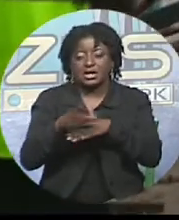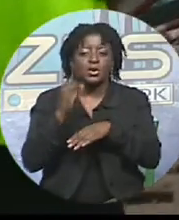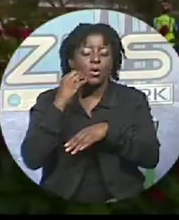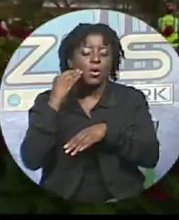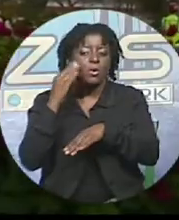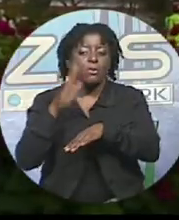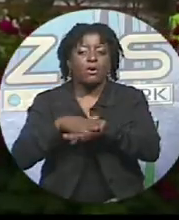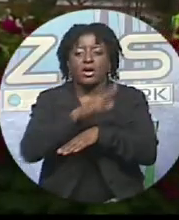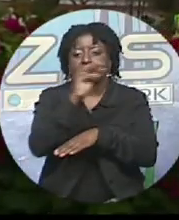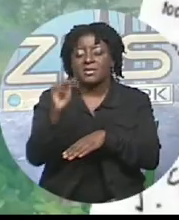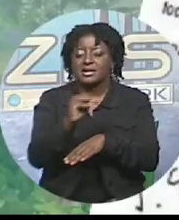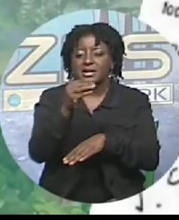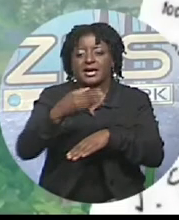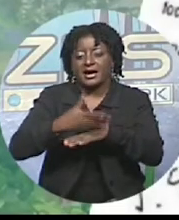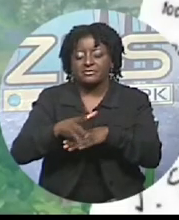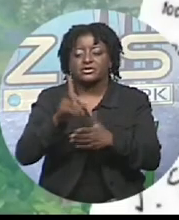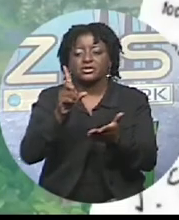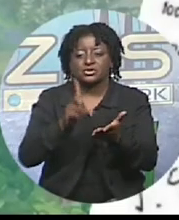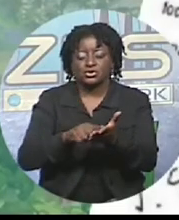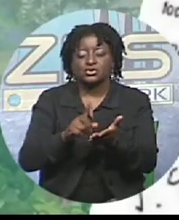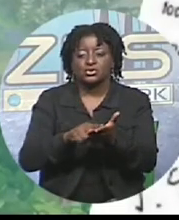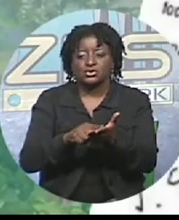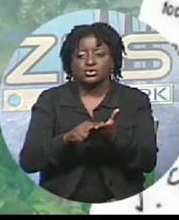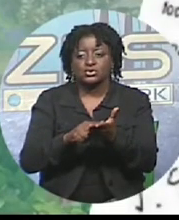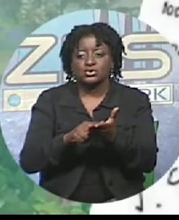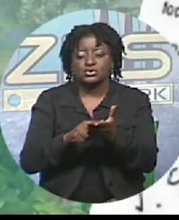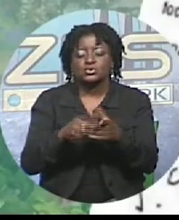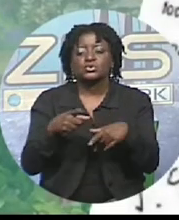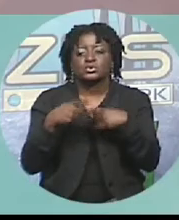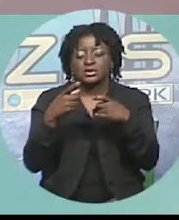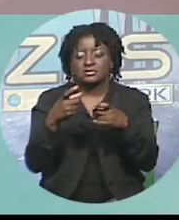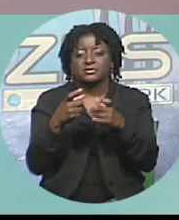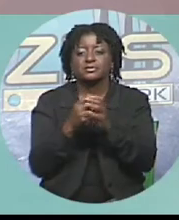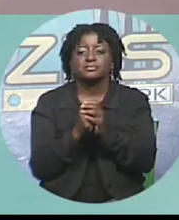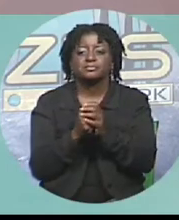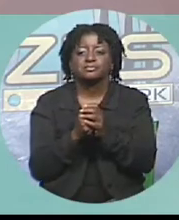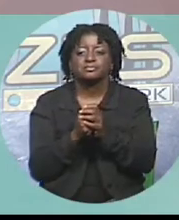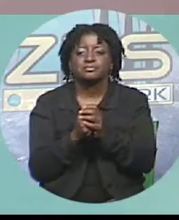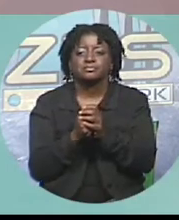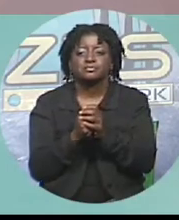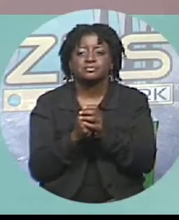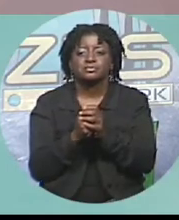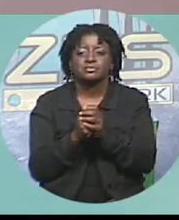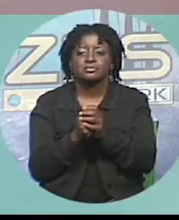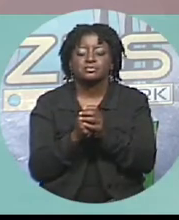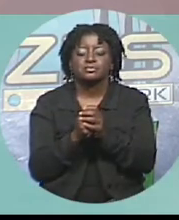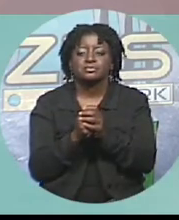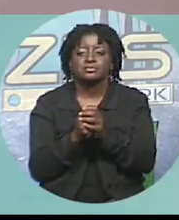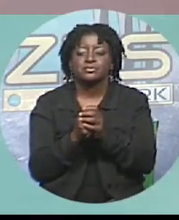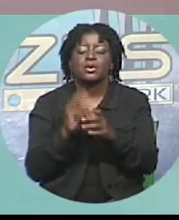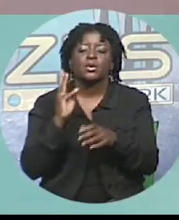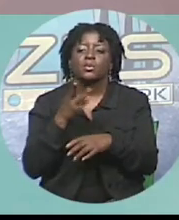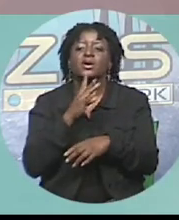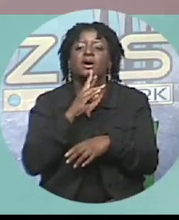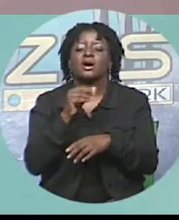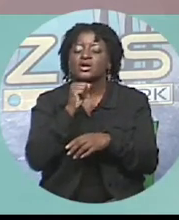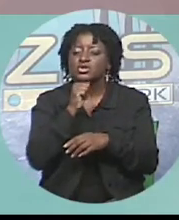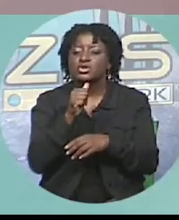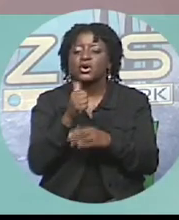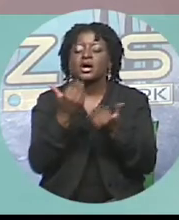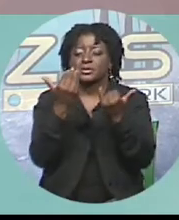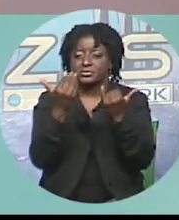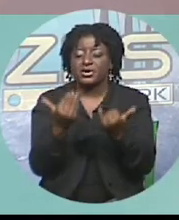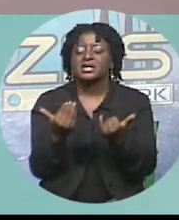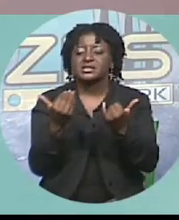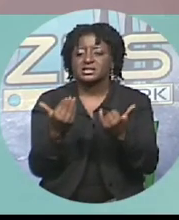It appeared consistent with Sands' statement regarding the immediate process. As we are not presently operational, and while